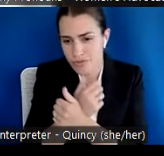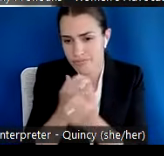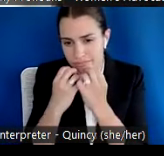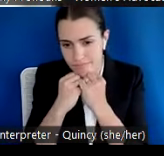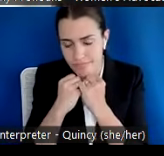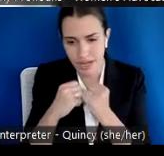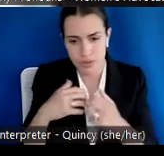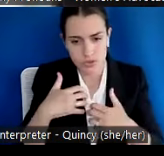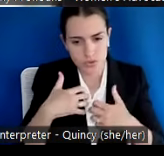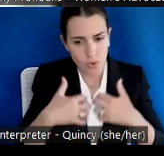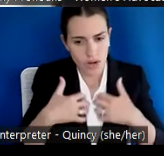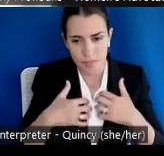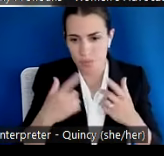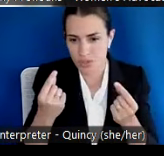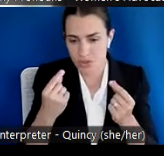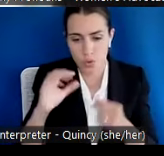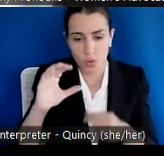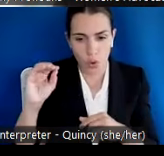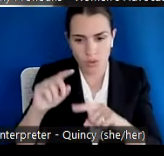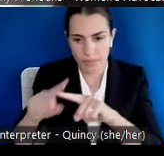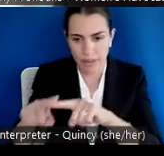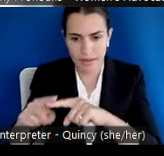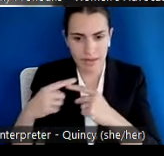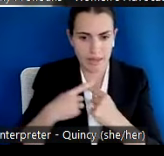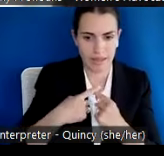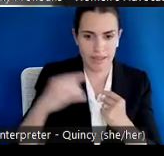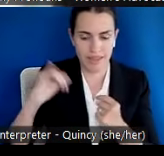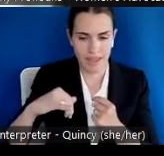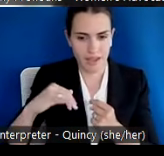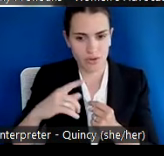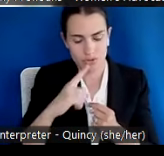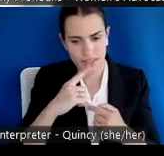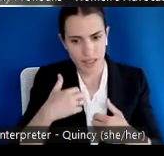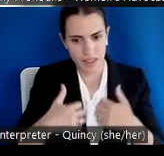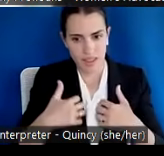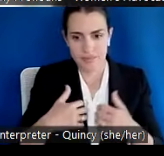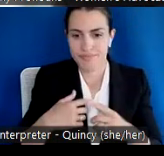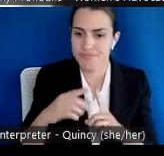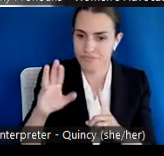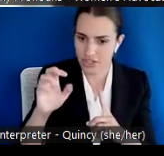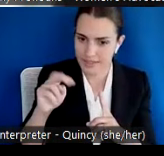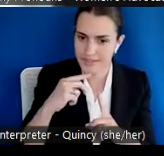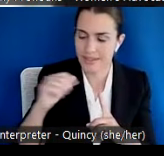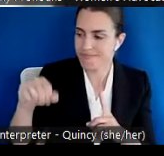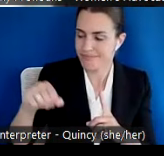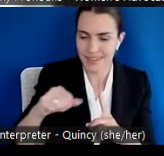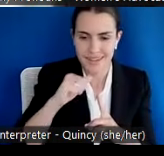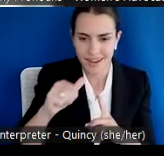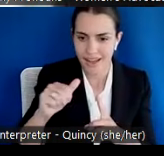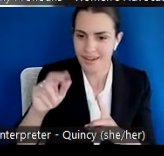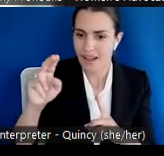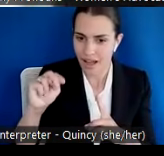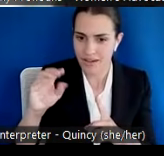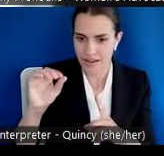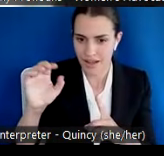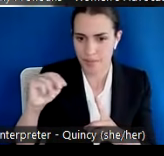it. Yeah, absolutely. I think that is not an uncommon experience, and that it takes a lot of advocates, many